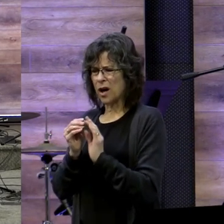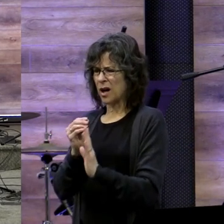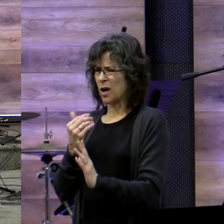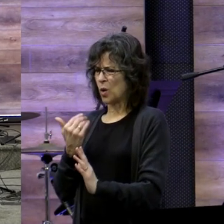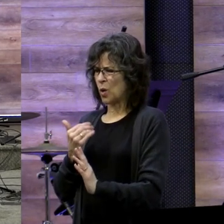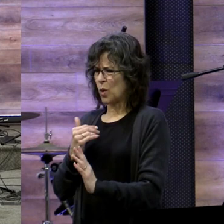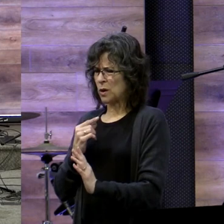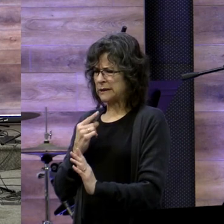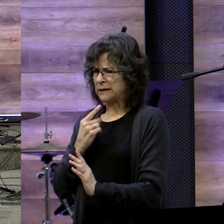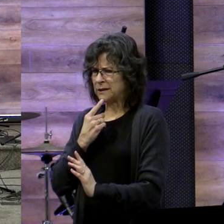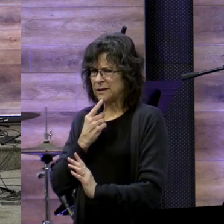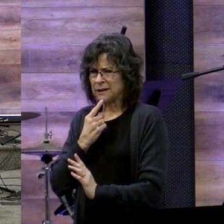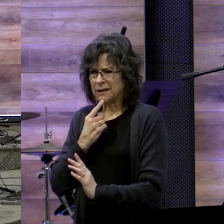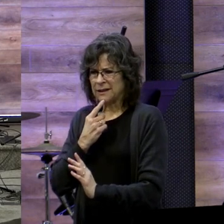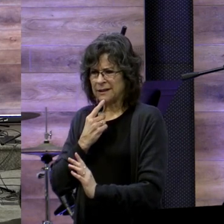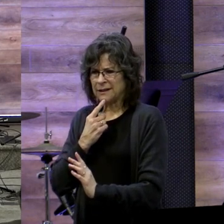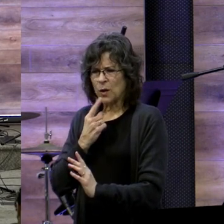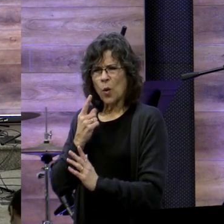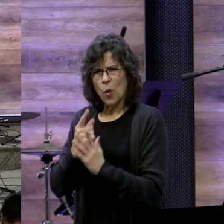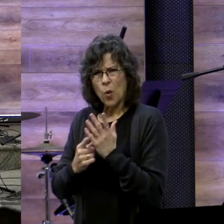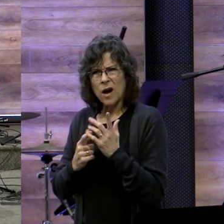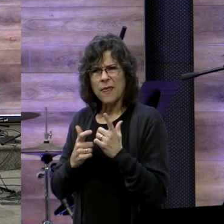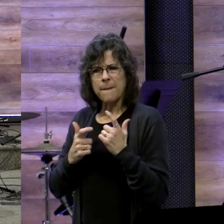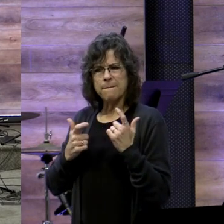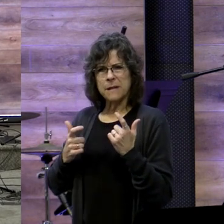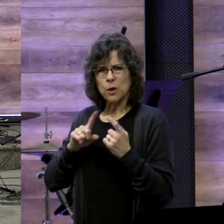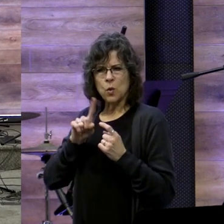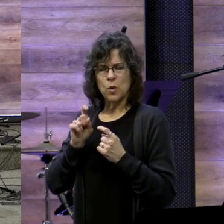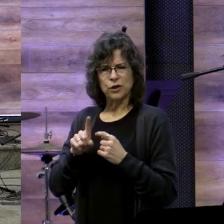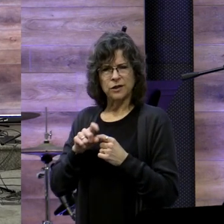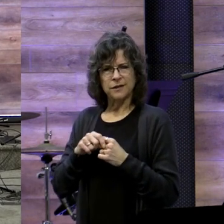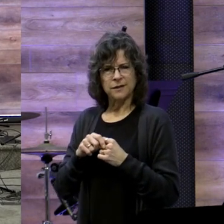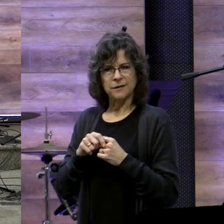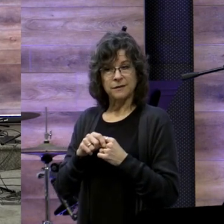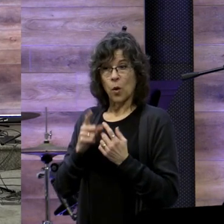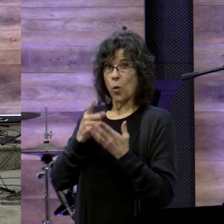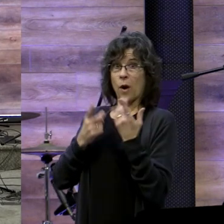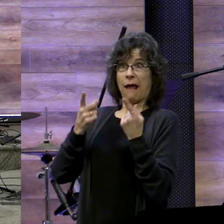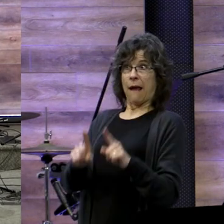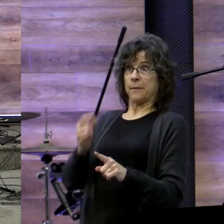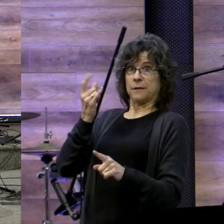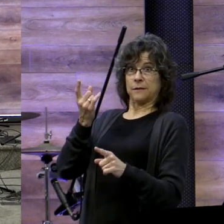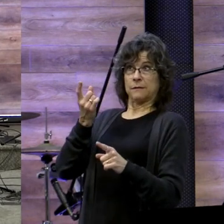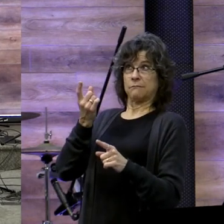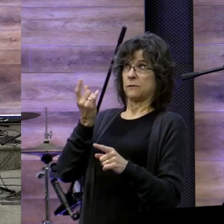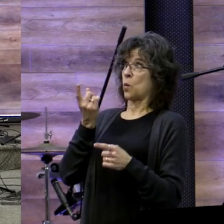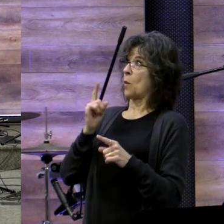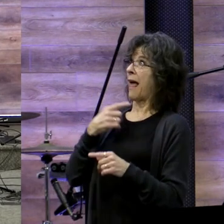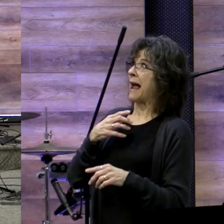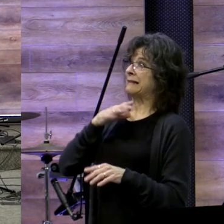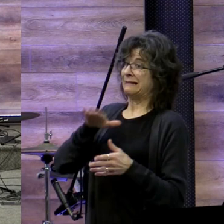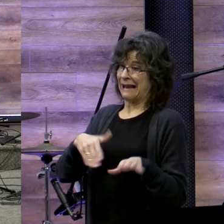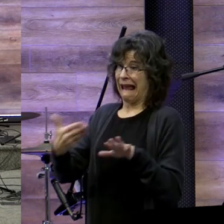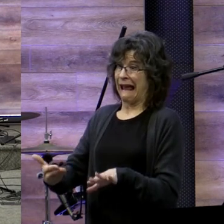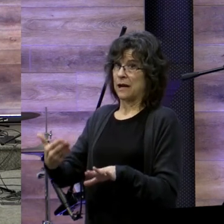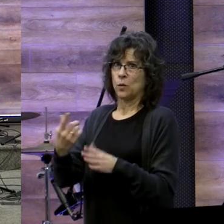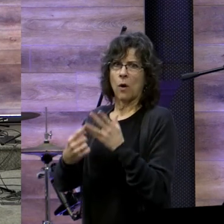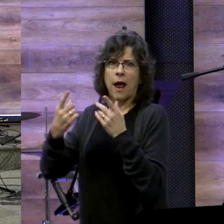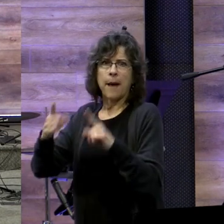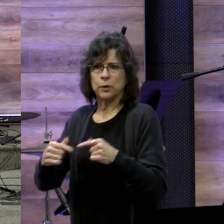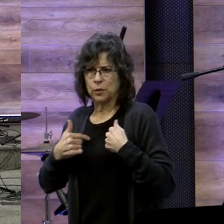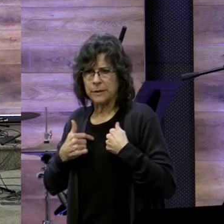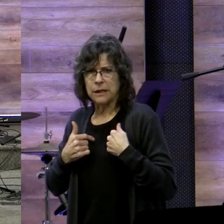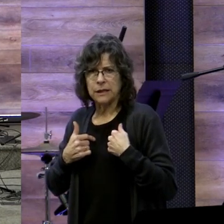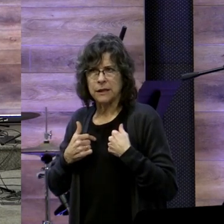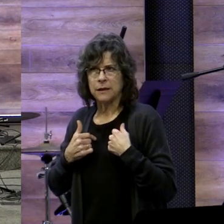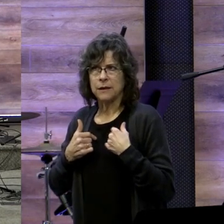life, ones that really matter. What happens when I die? What makes a good life? What